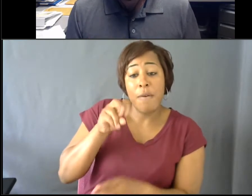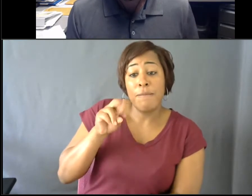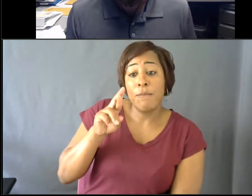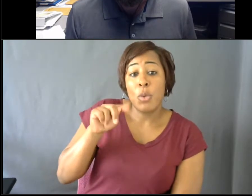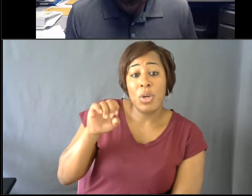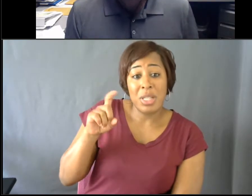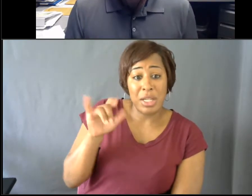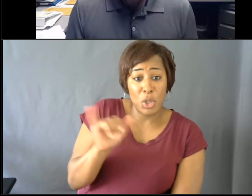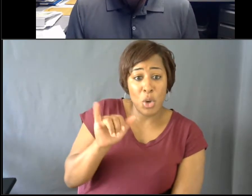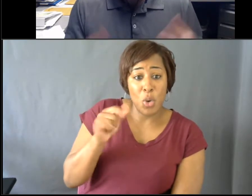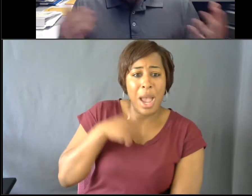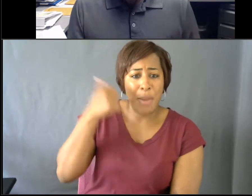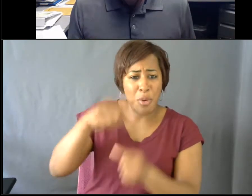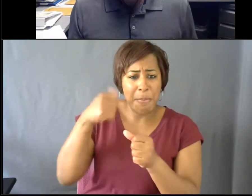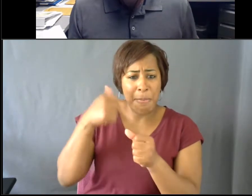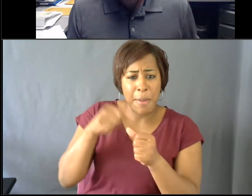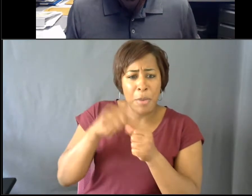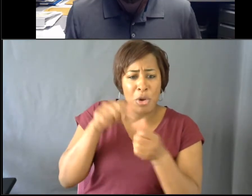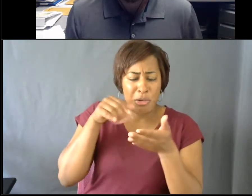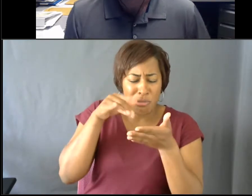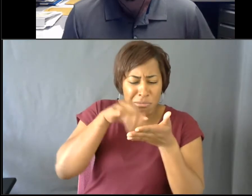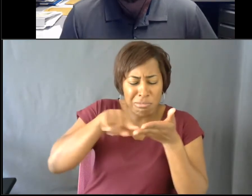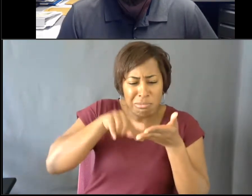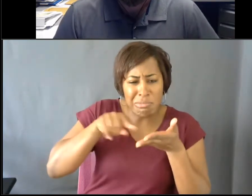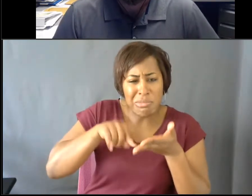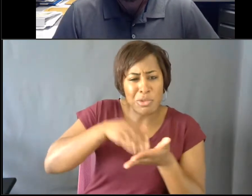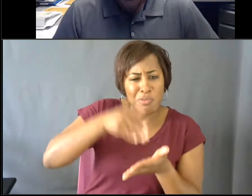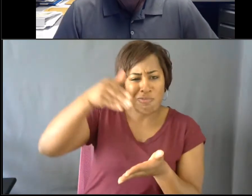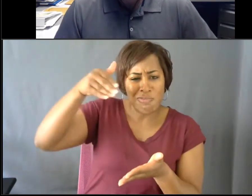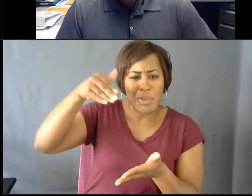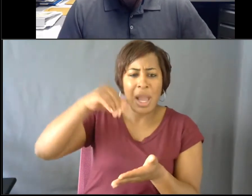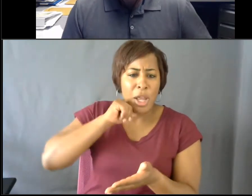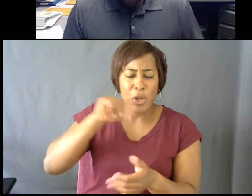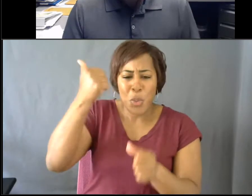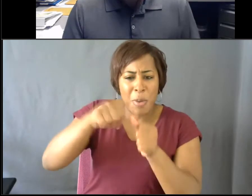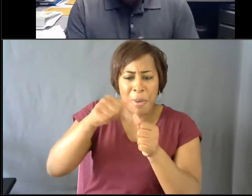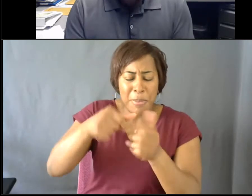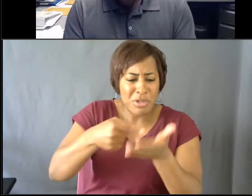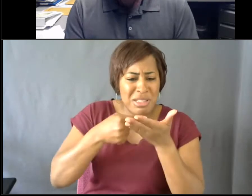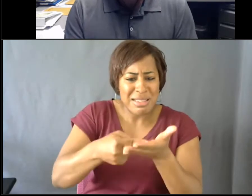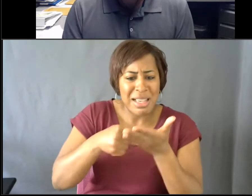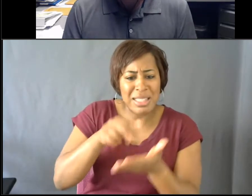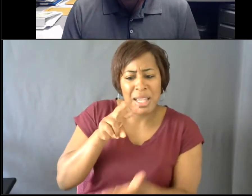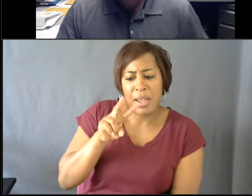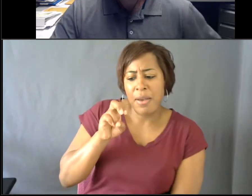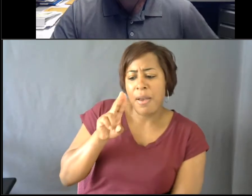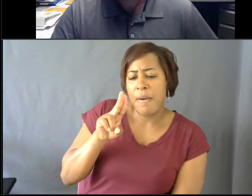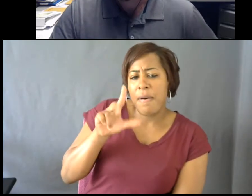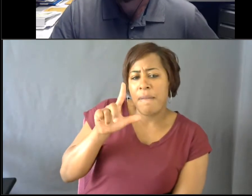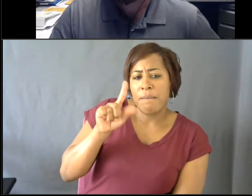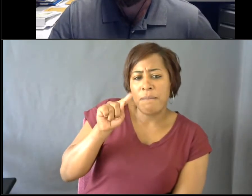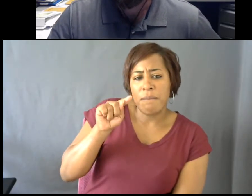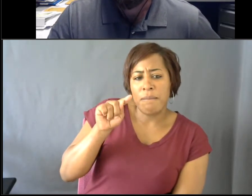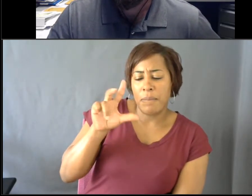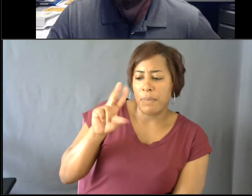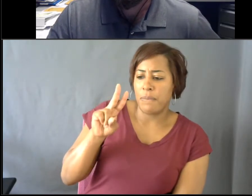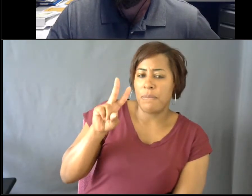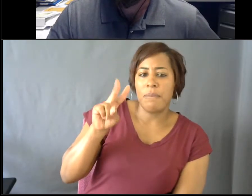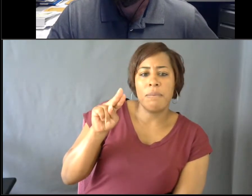studying a lot about tornadoes. I don't remember this discussion coming up with vulnerable populations. So what was the tie in there? Yeah,